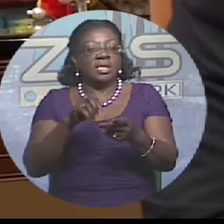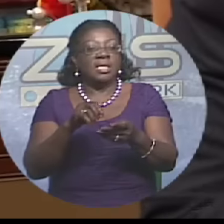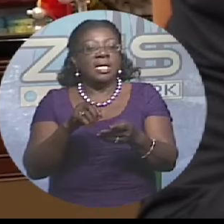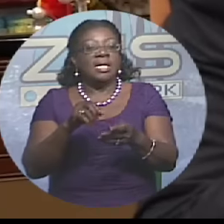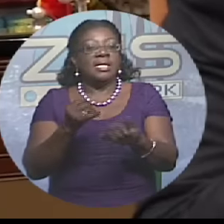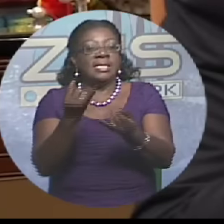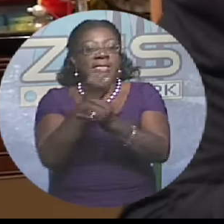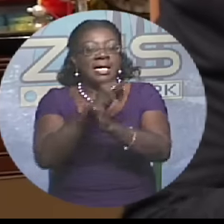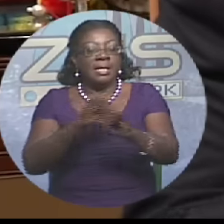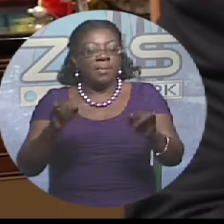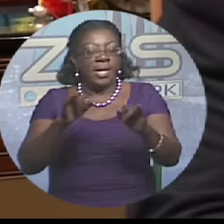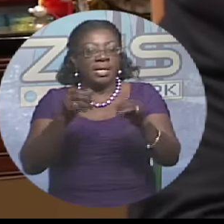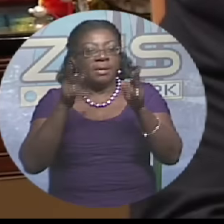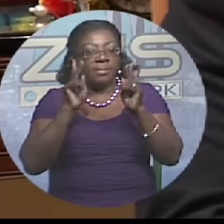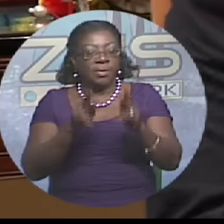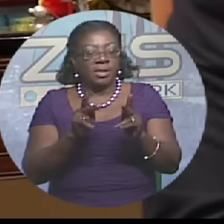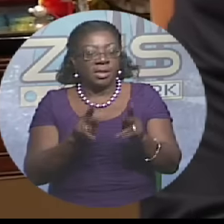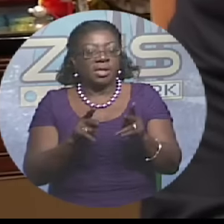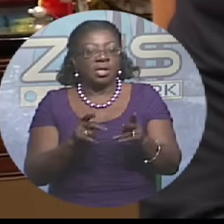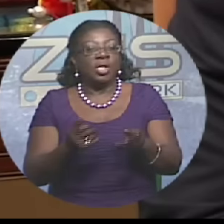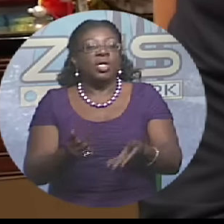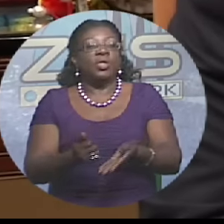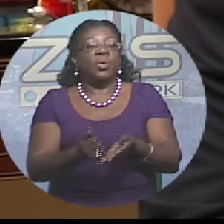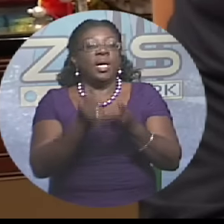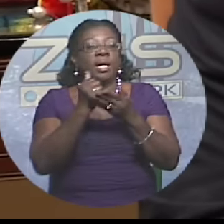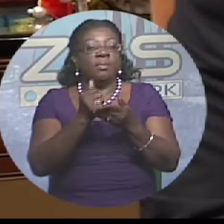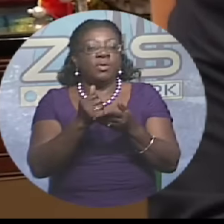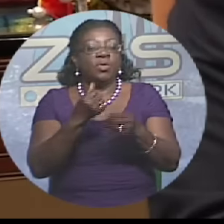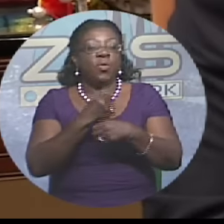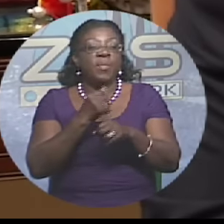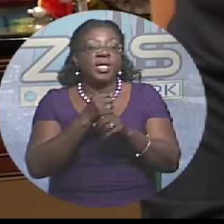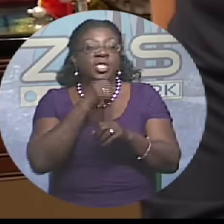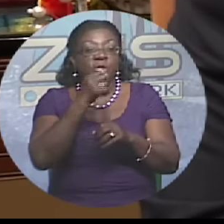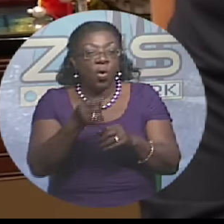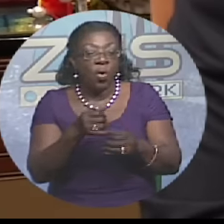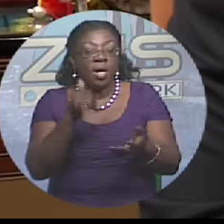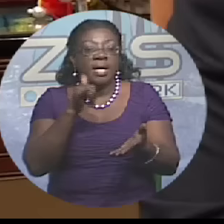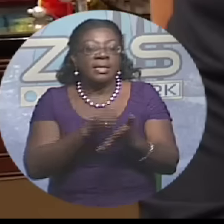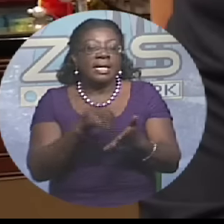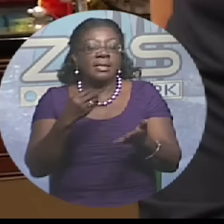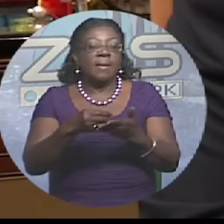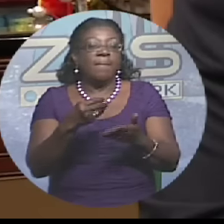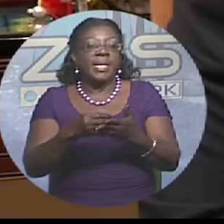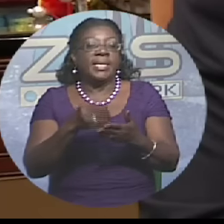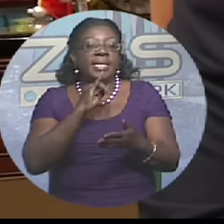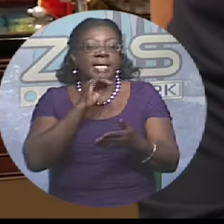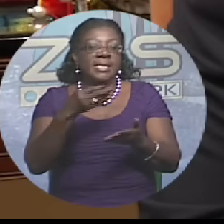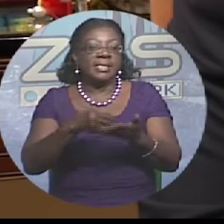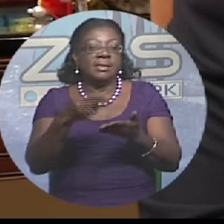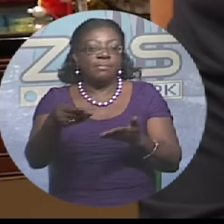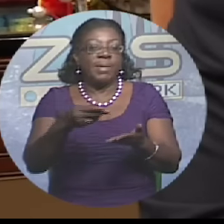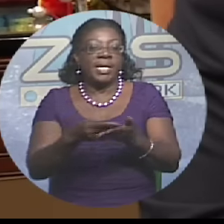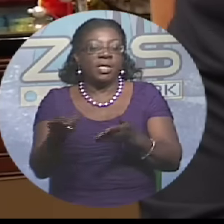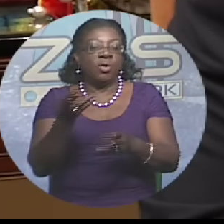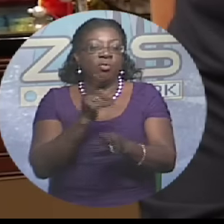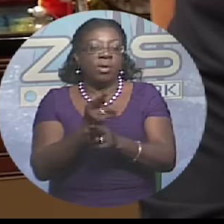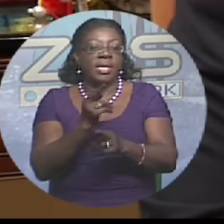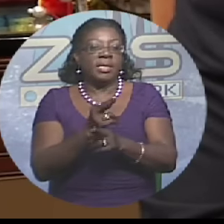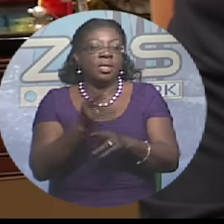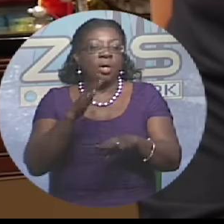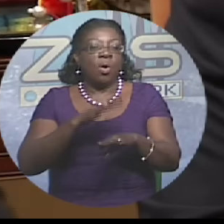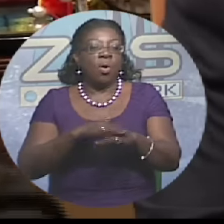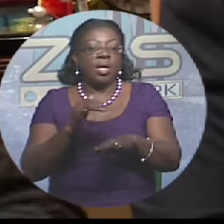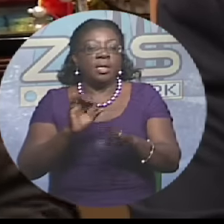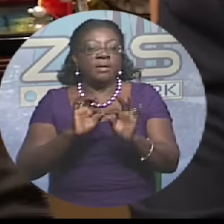independent committee to ensure transparency, accountability, and we will